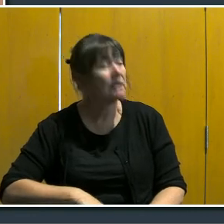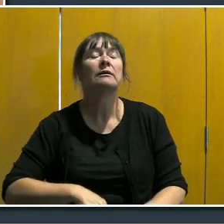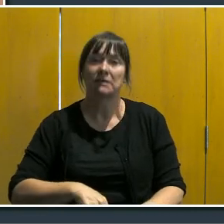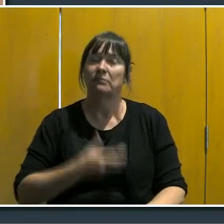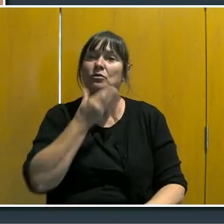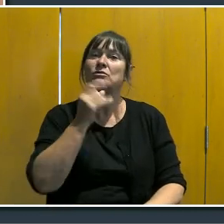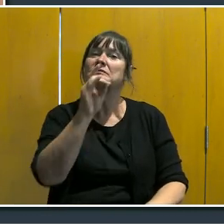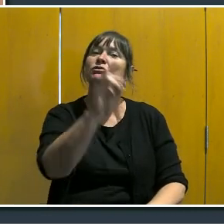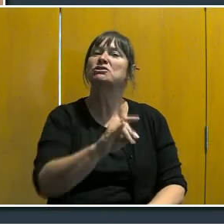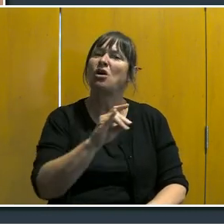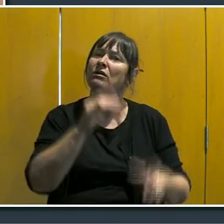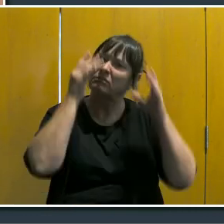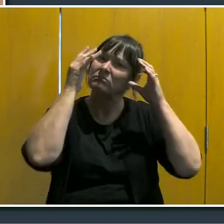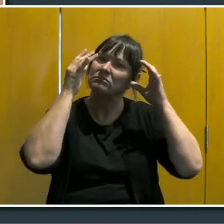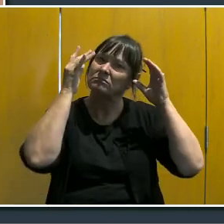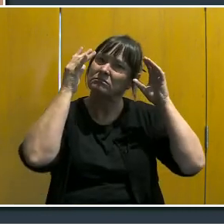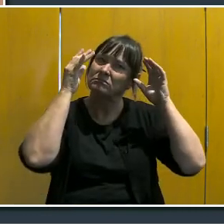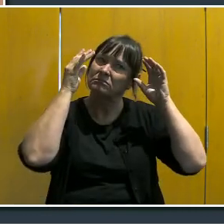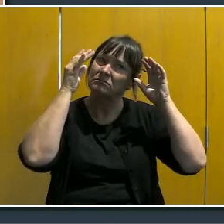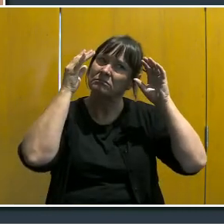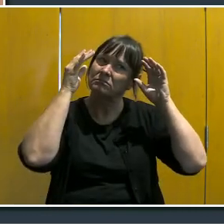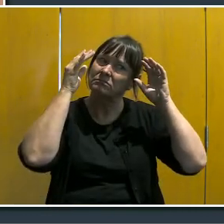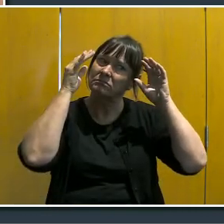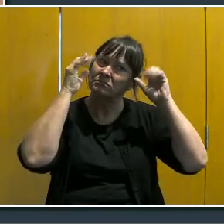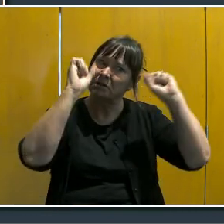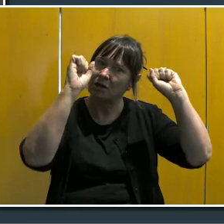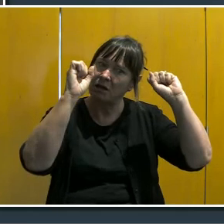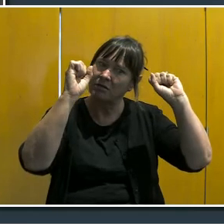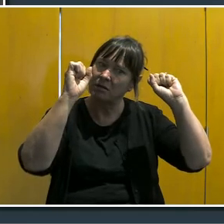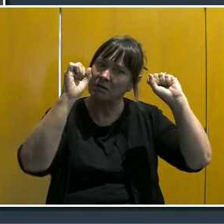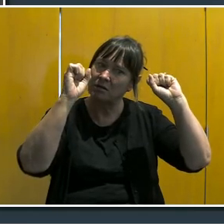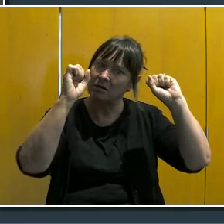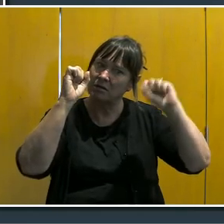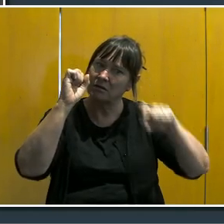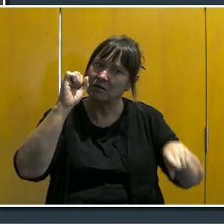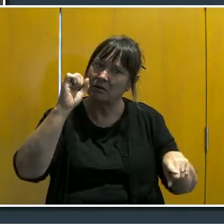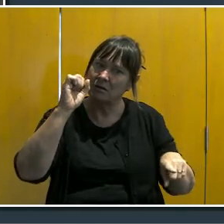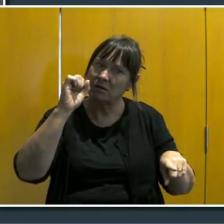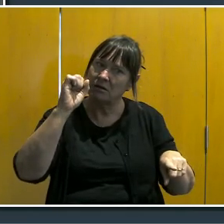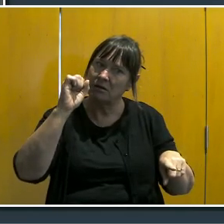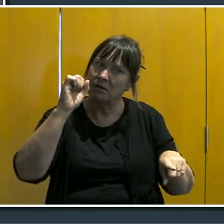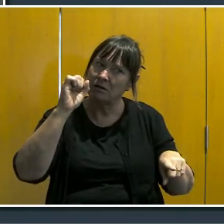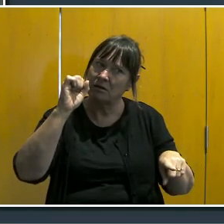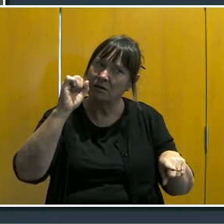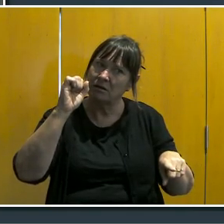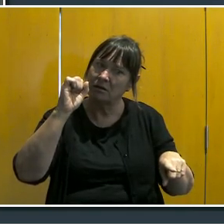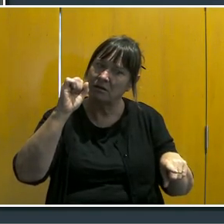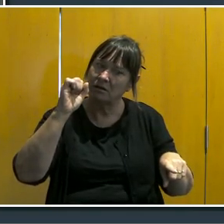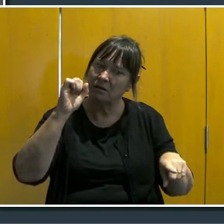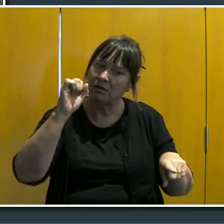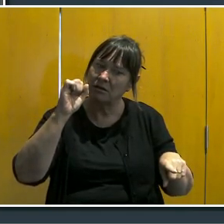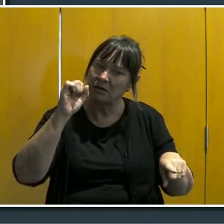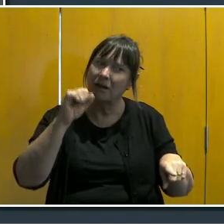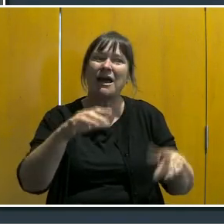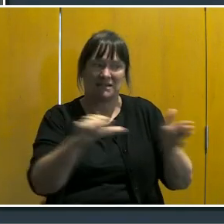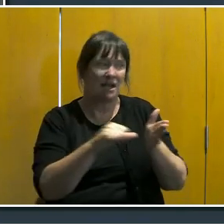for our other agricultural, bigger agricultural properties. It's great because it takes a cold climate and turns it into a warm climate, so it's utilisable. It's probably the writing's on the wall for